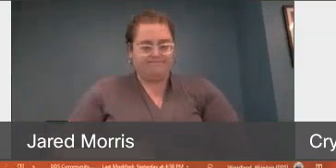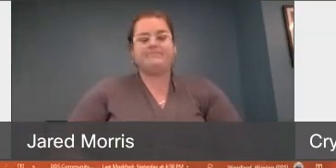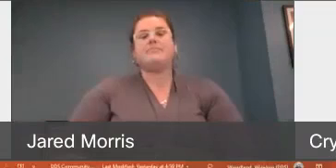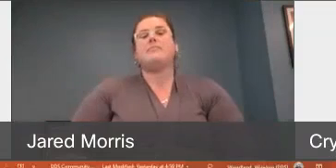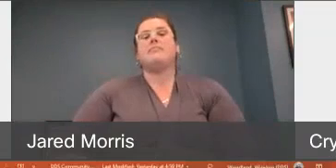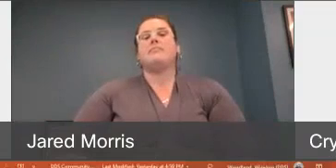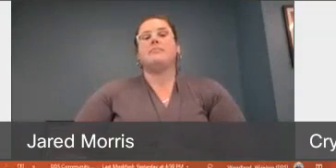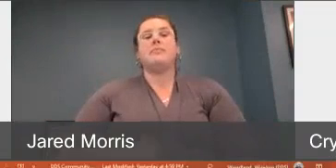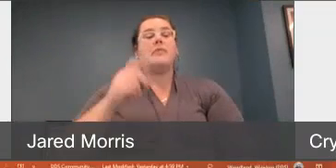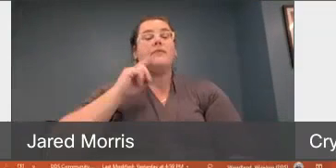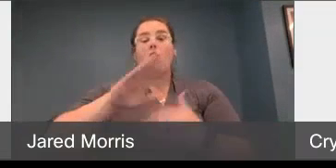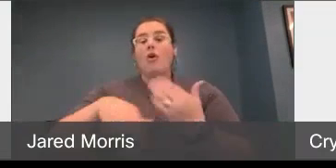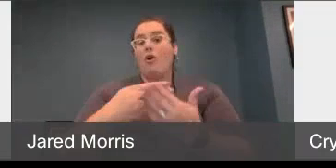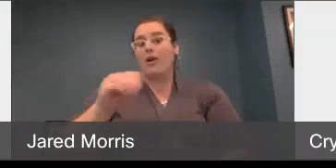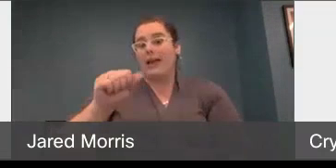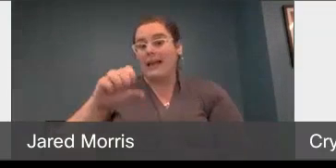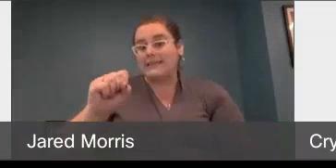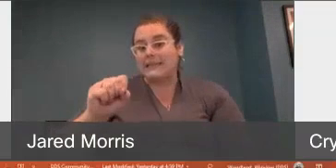cases,